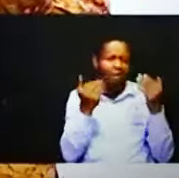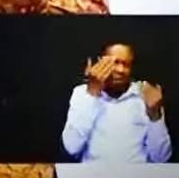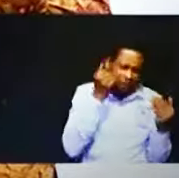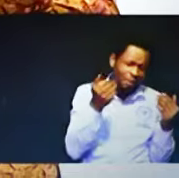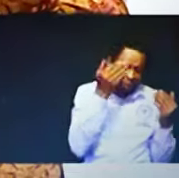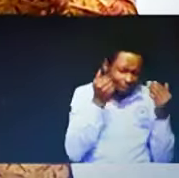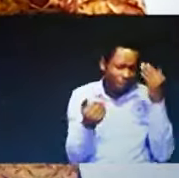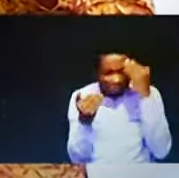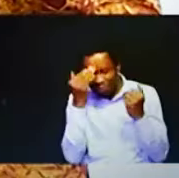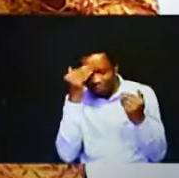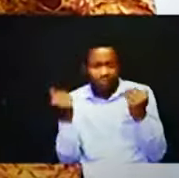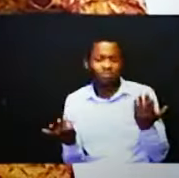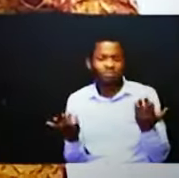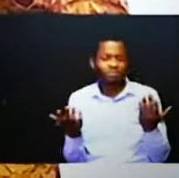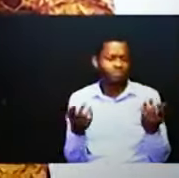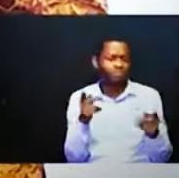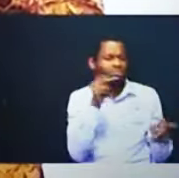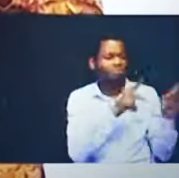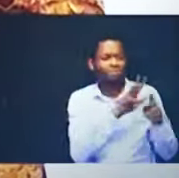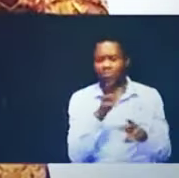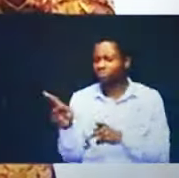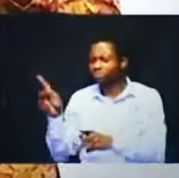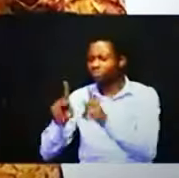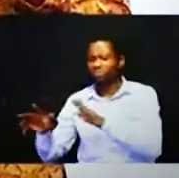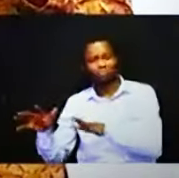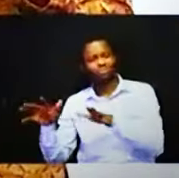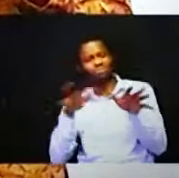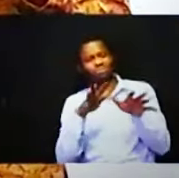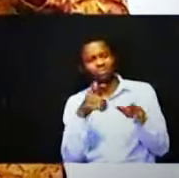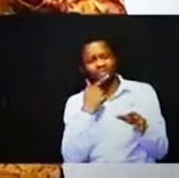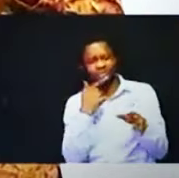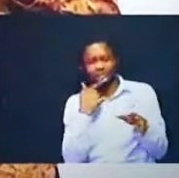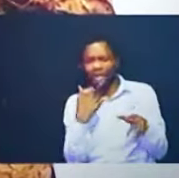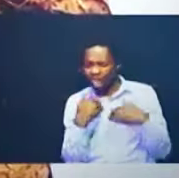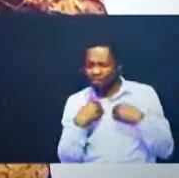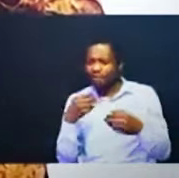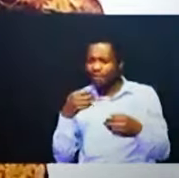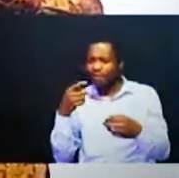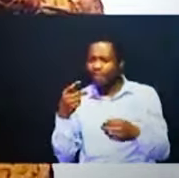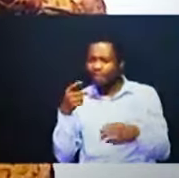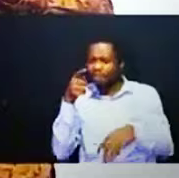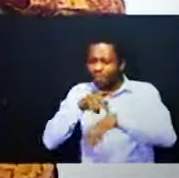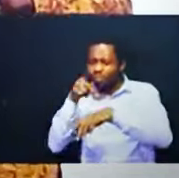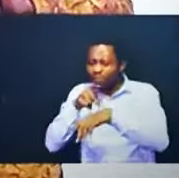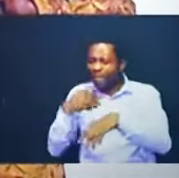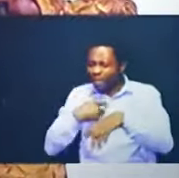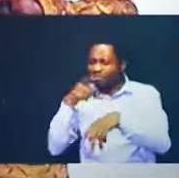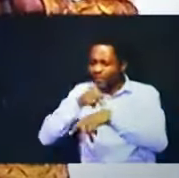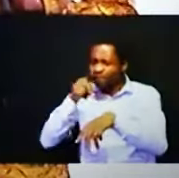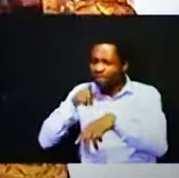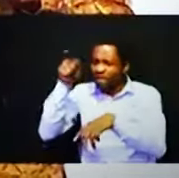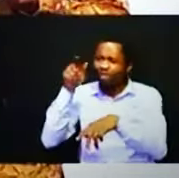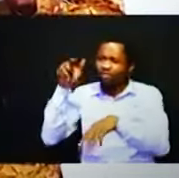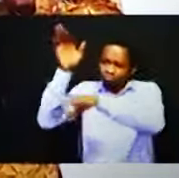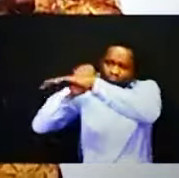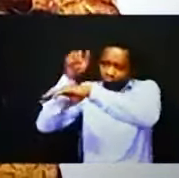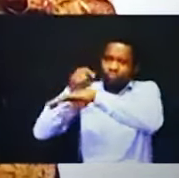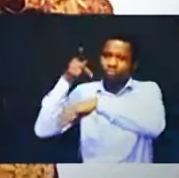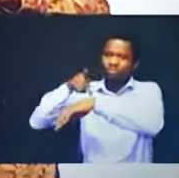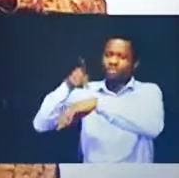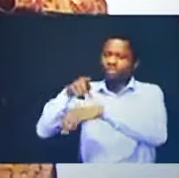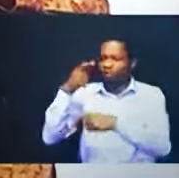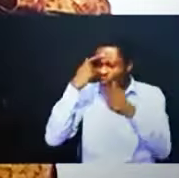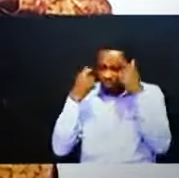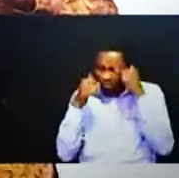did you leave me for? Then the people are saying that no, Peter is around, let's call Peter. Because this woman, this good woman,